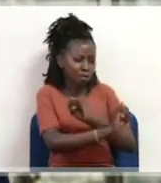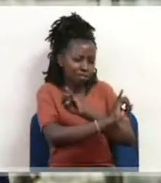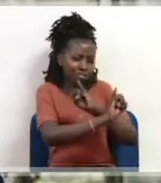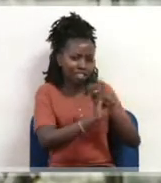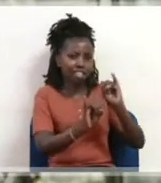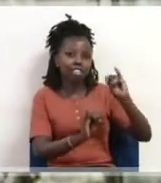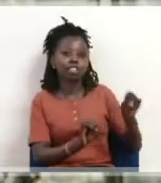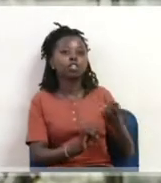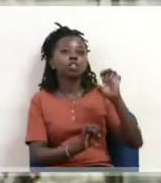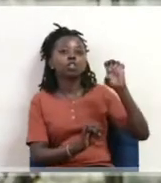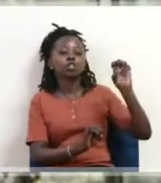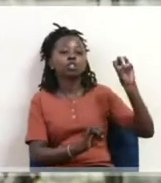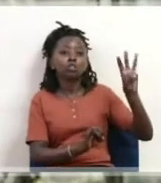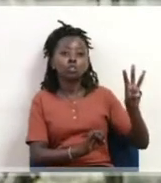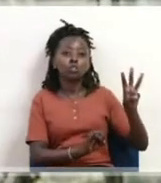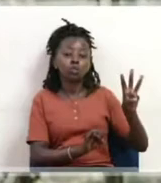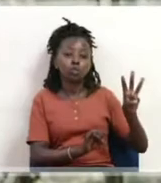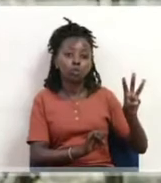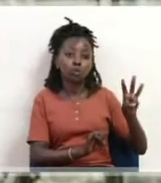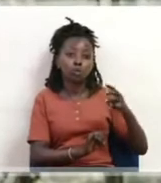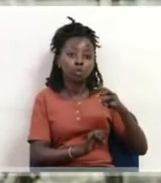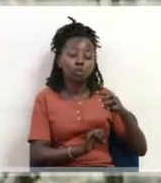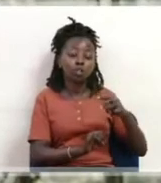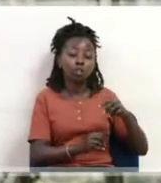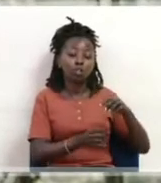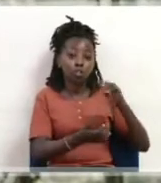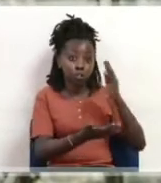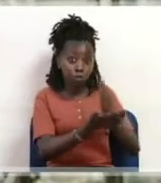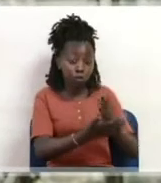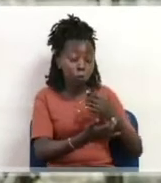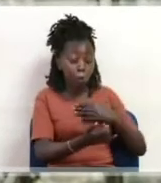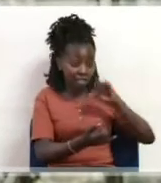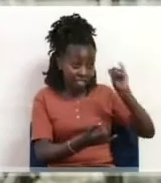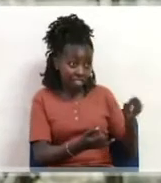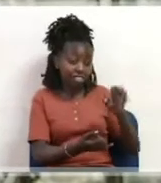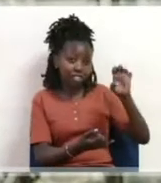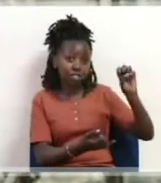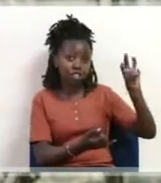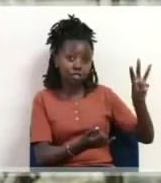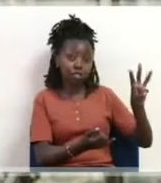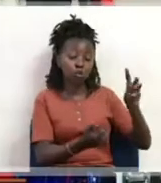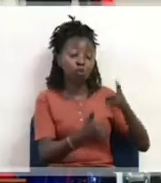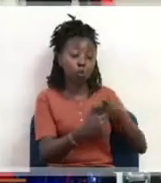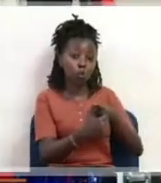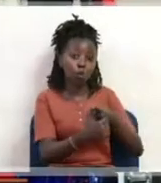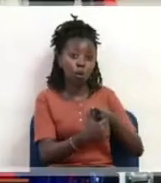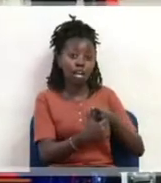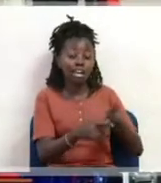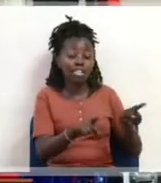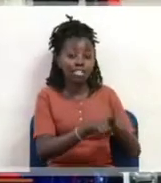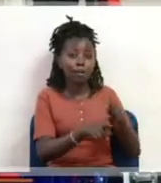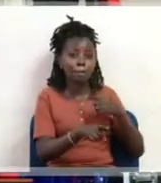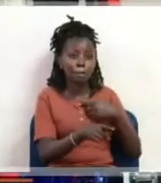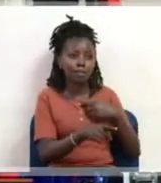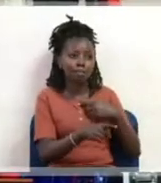I'm not only a pure Jew, in terms of the law, I got circumcised when I was 8 days